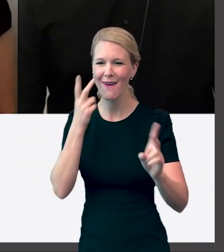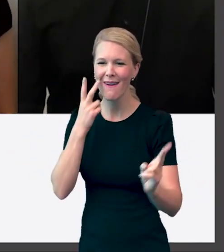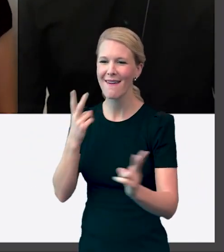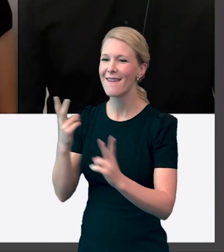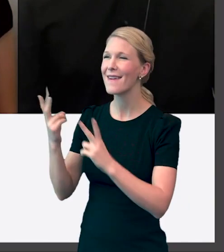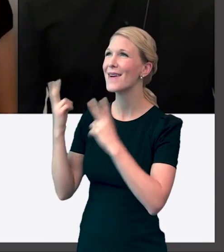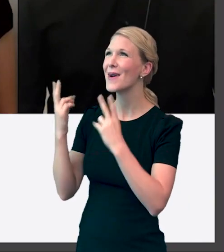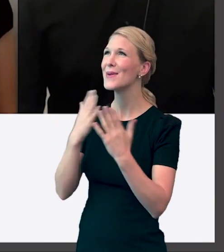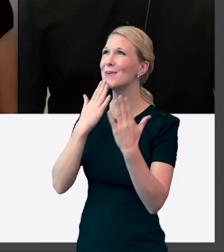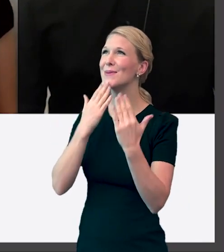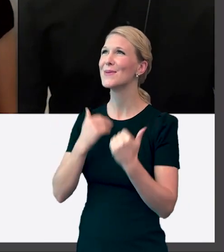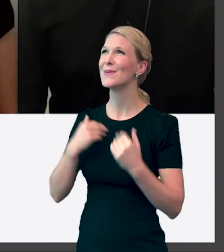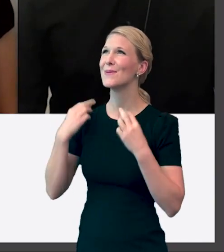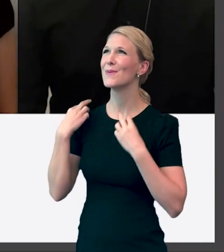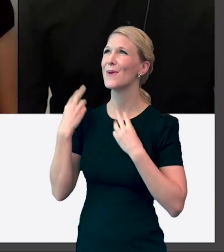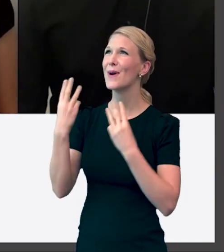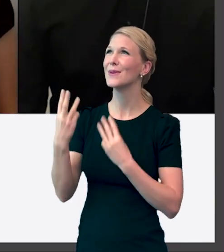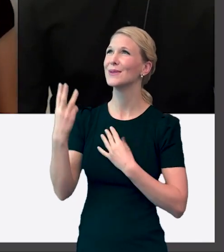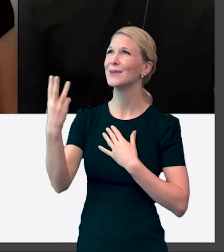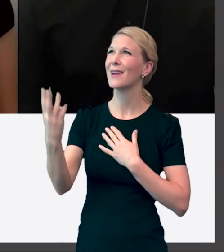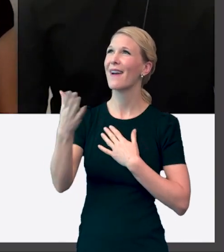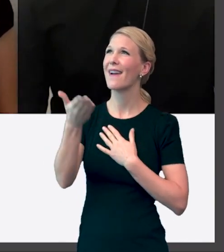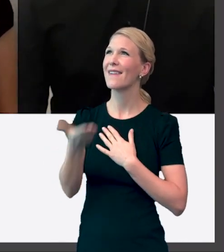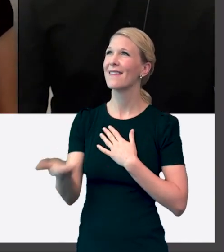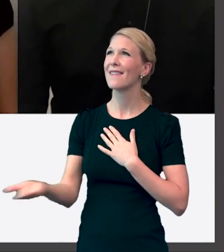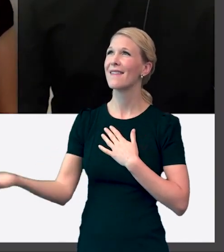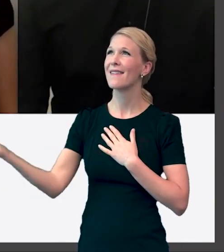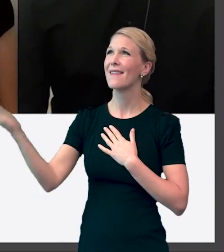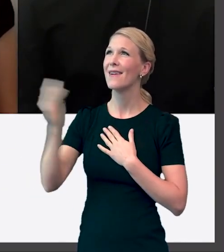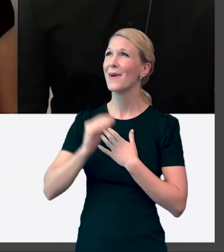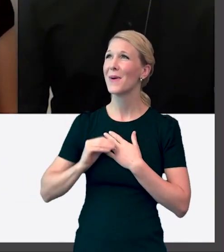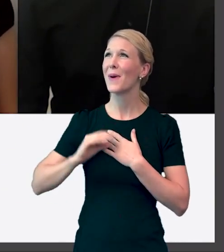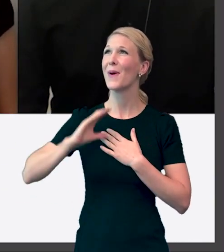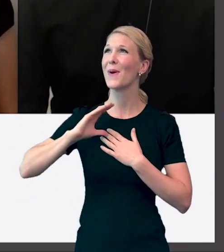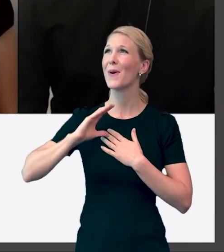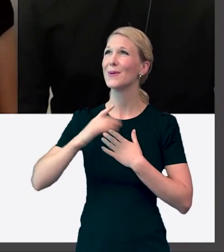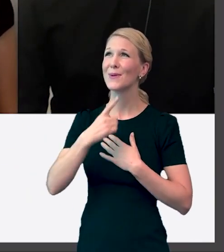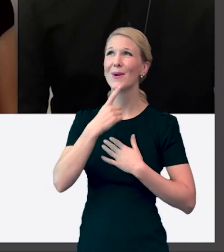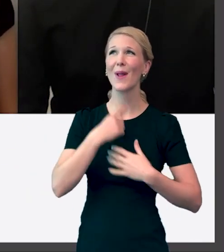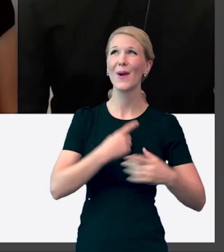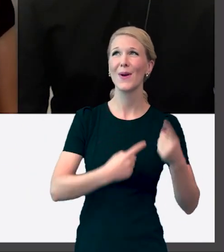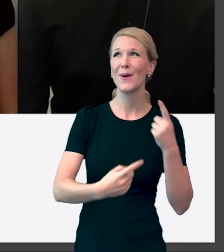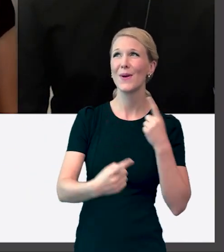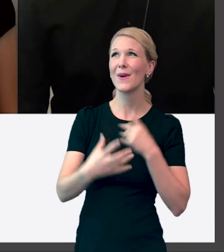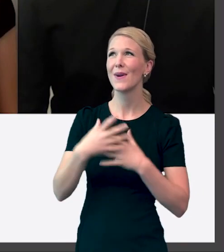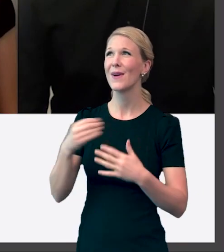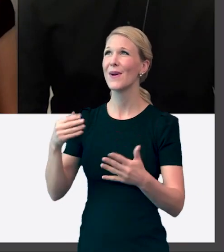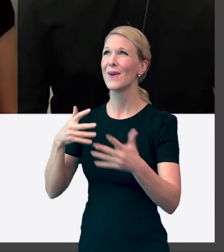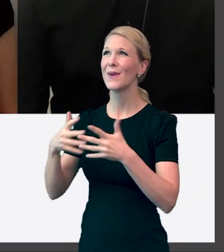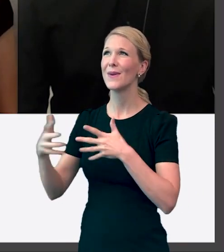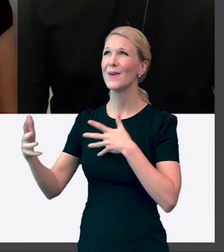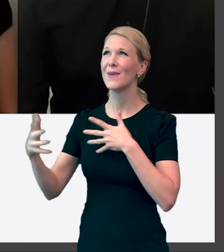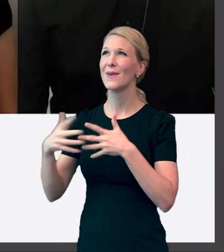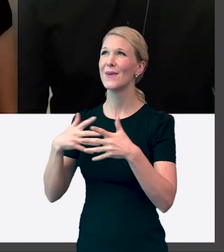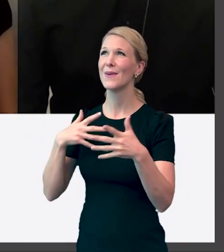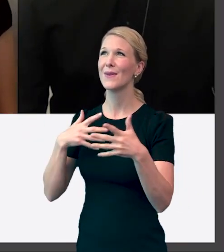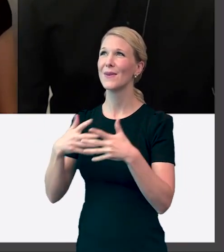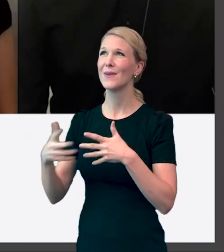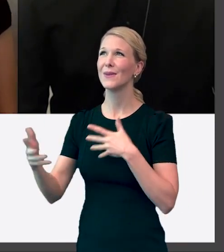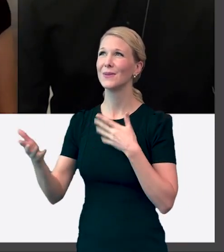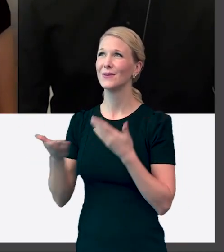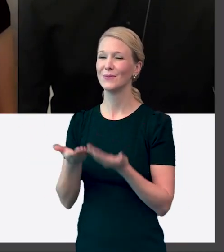play, just sing the songs of Washington, the crimson and the